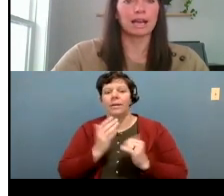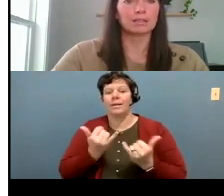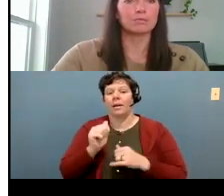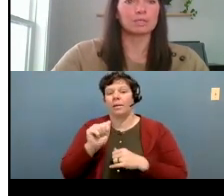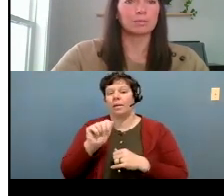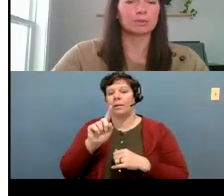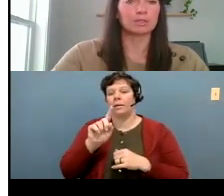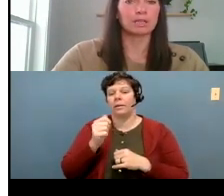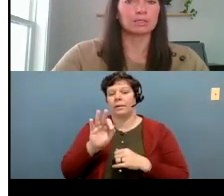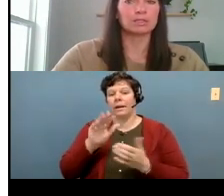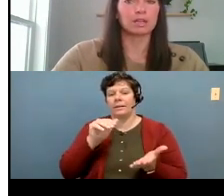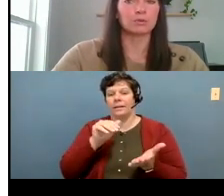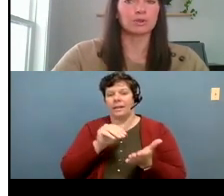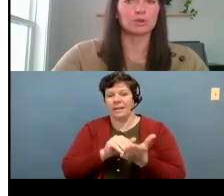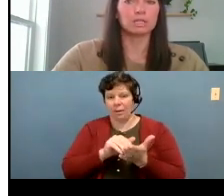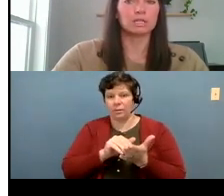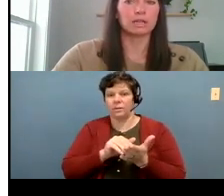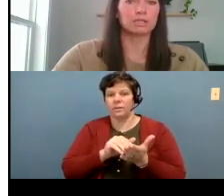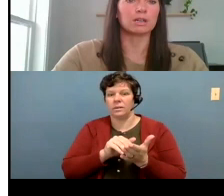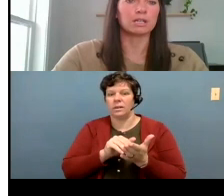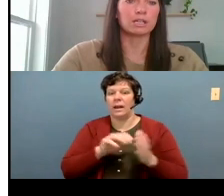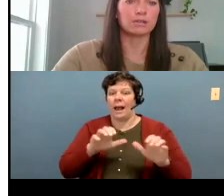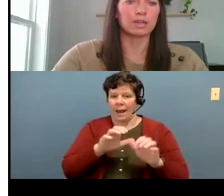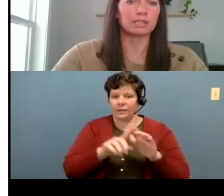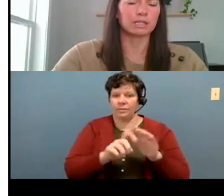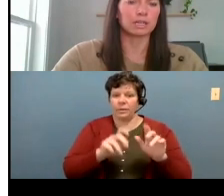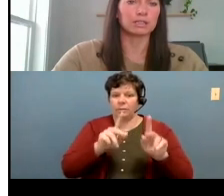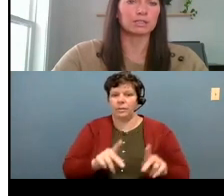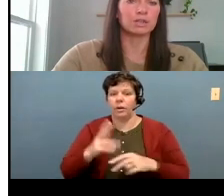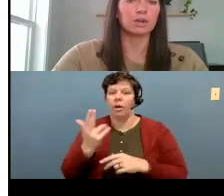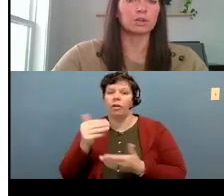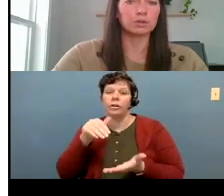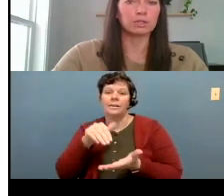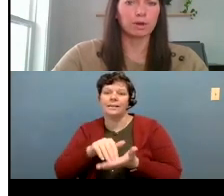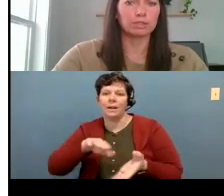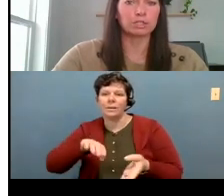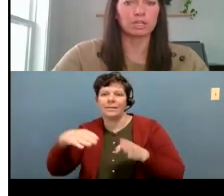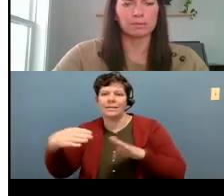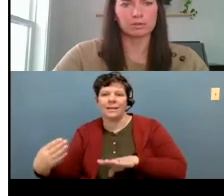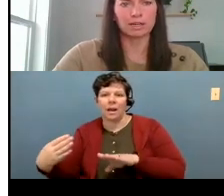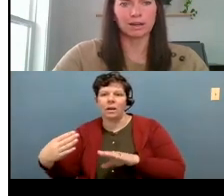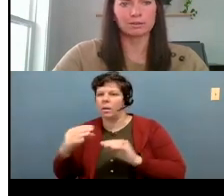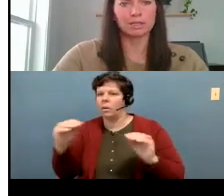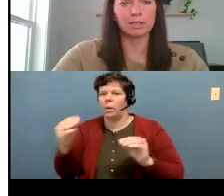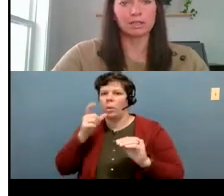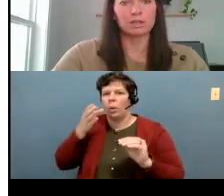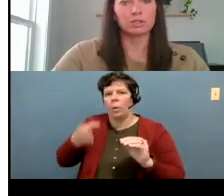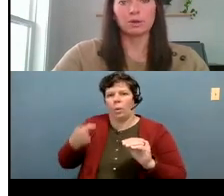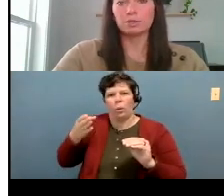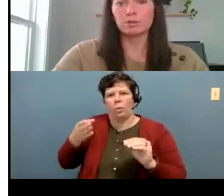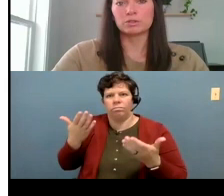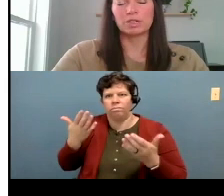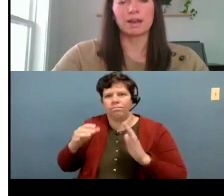19,000 active missing person cases and over 13,000 unidentified decedent cases currently published in NamUs right now.